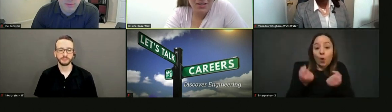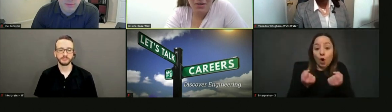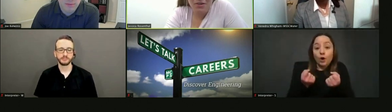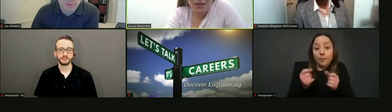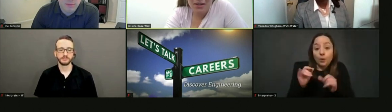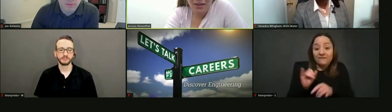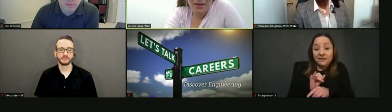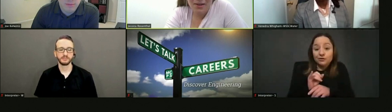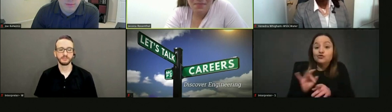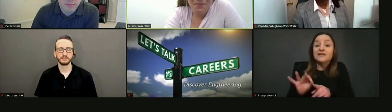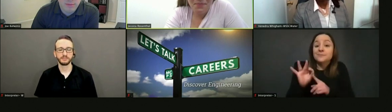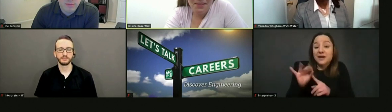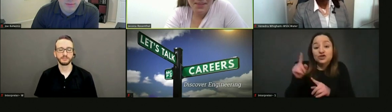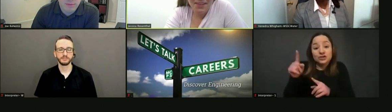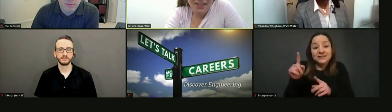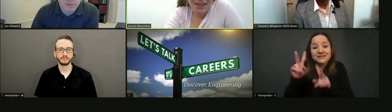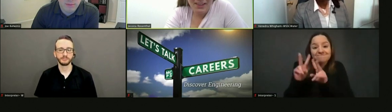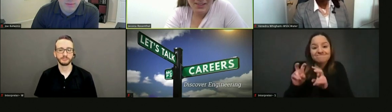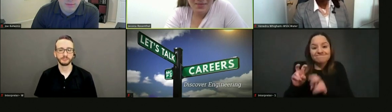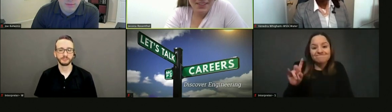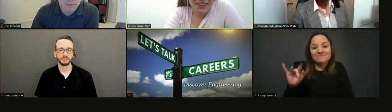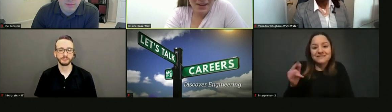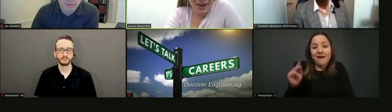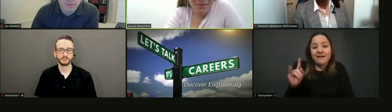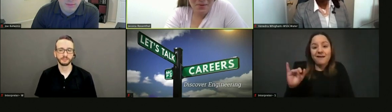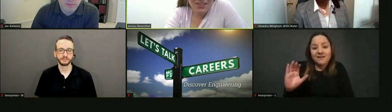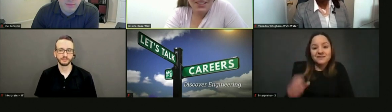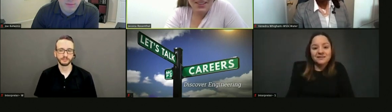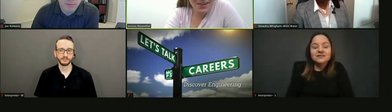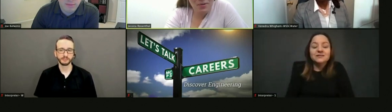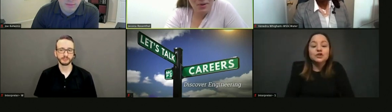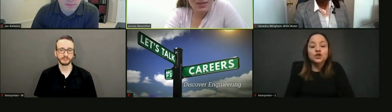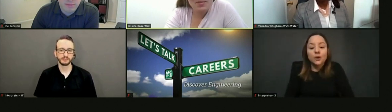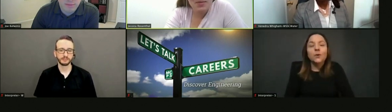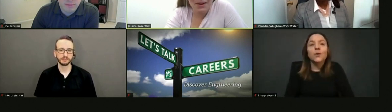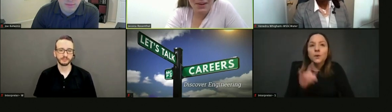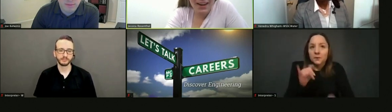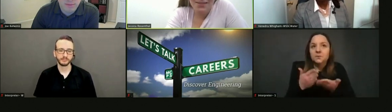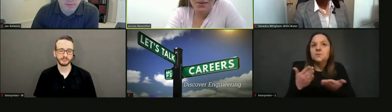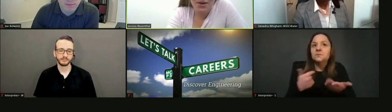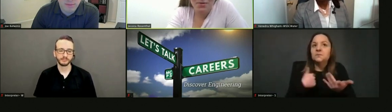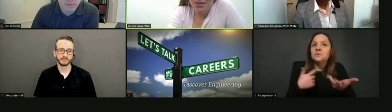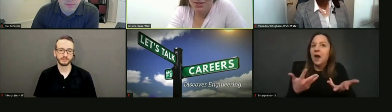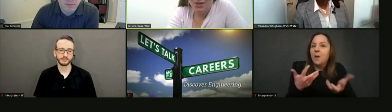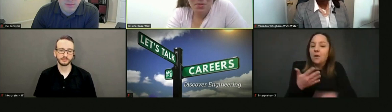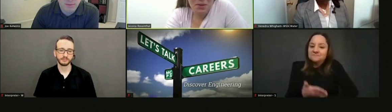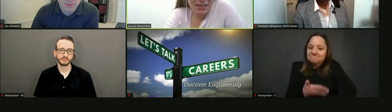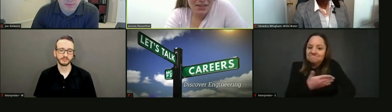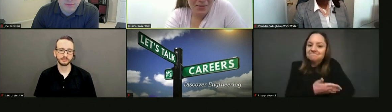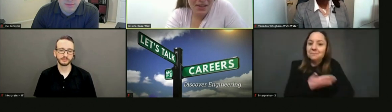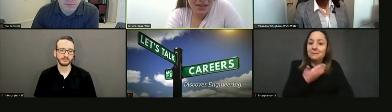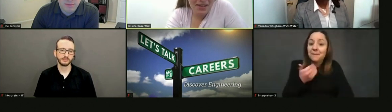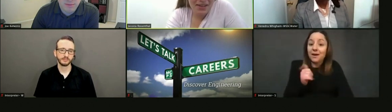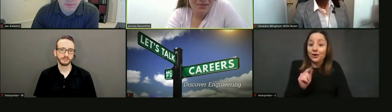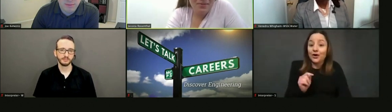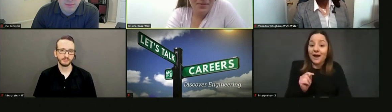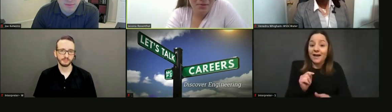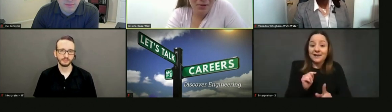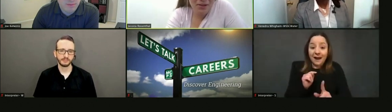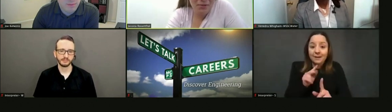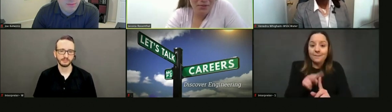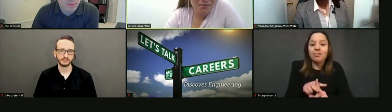especially in diagnostics. So yeah, that's something that I want to be better at and want to start applying to